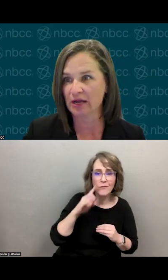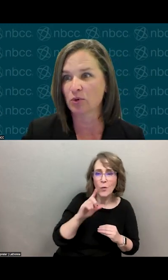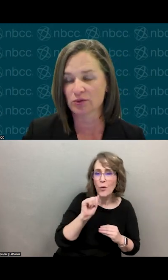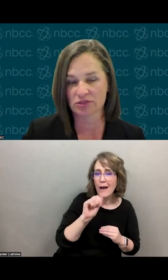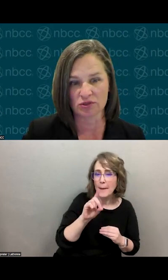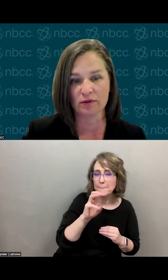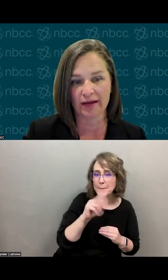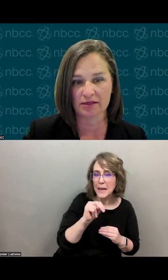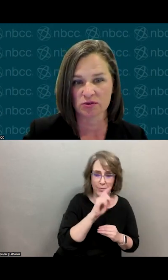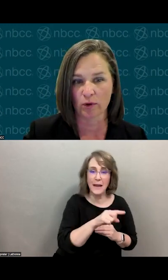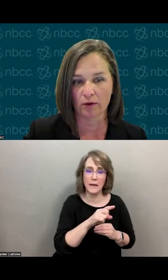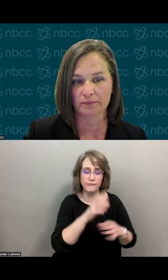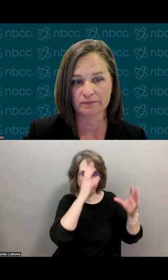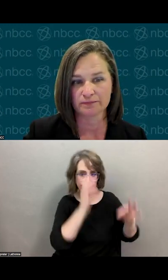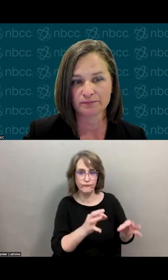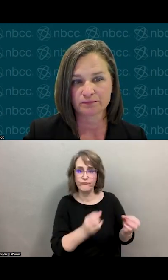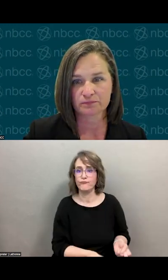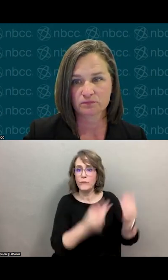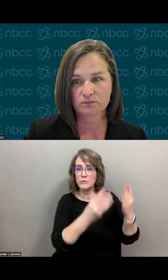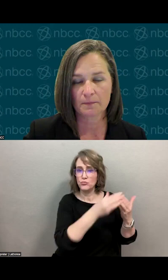are able to do that as well.